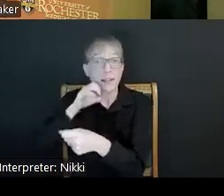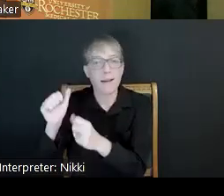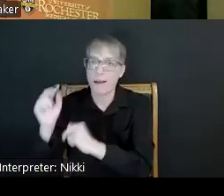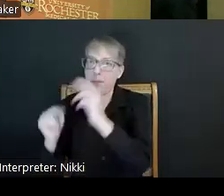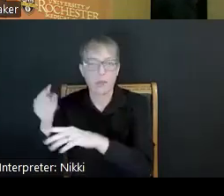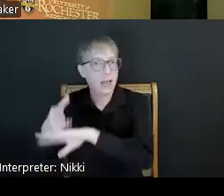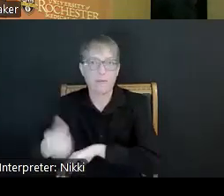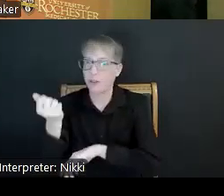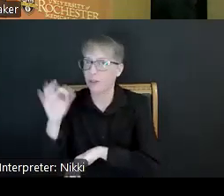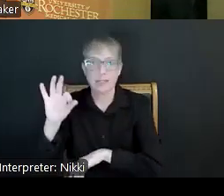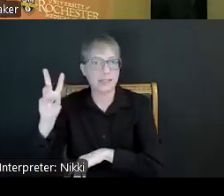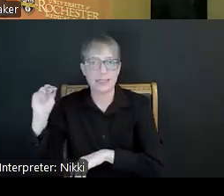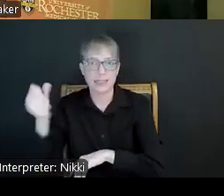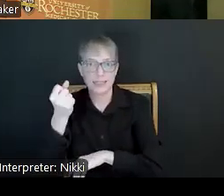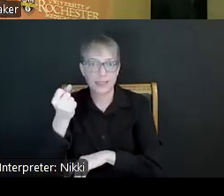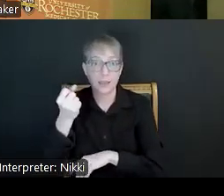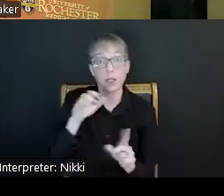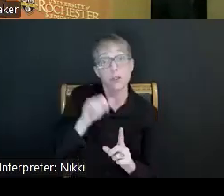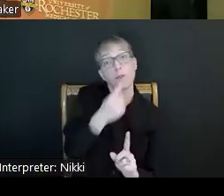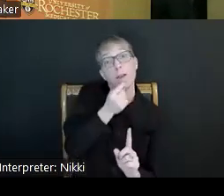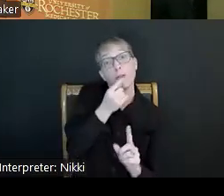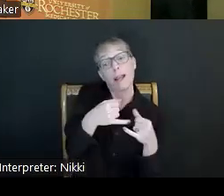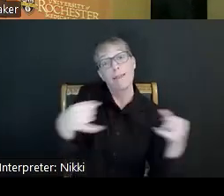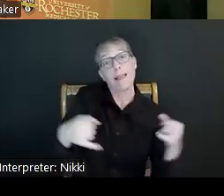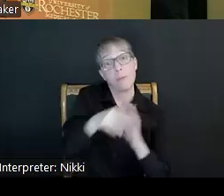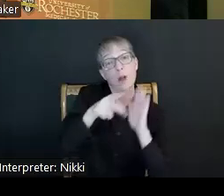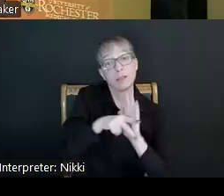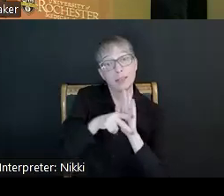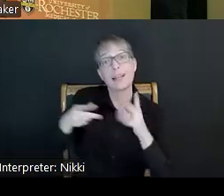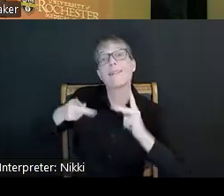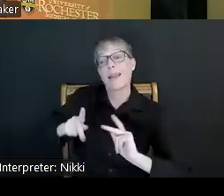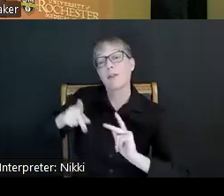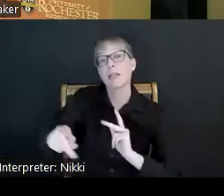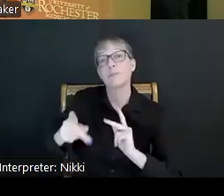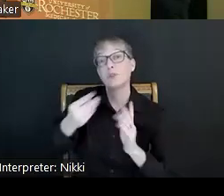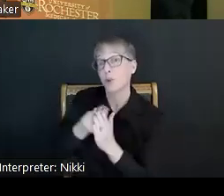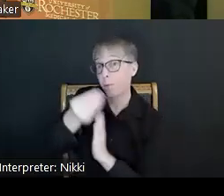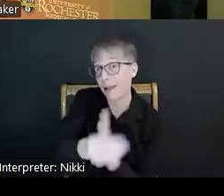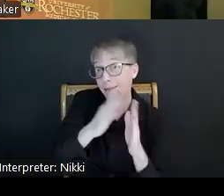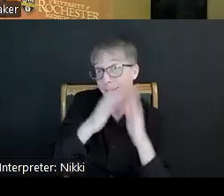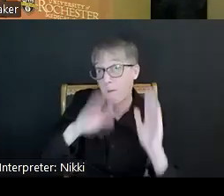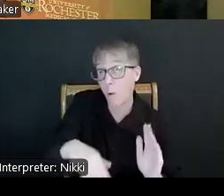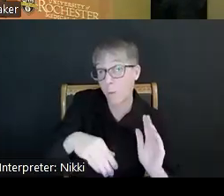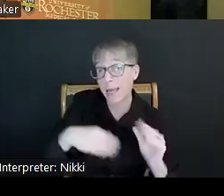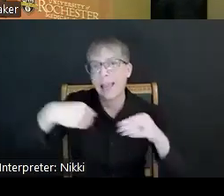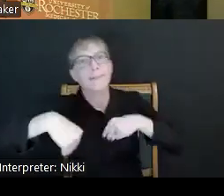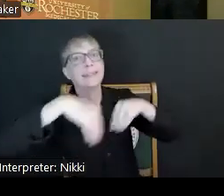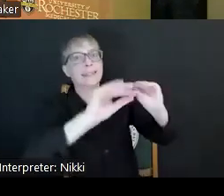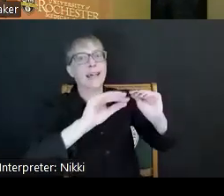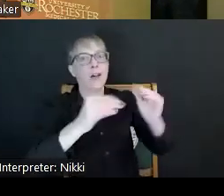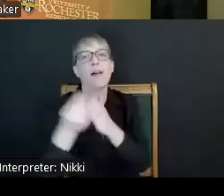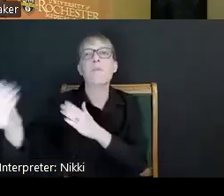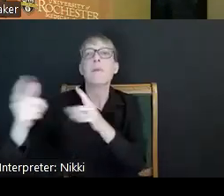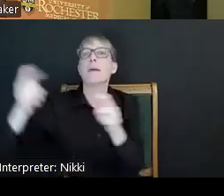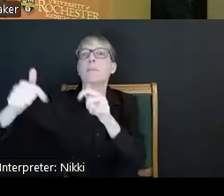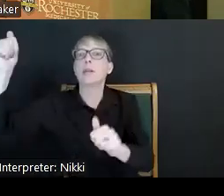that redlining, helped him buy the home, and allowed him to sell it, buy an even bigger home, and generate generational wealth for our family. They're saying